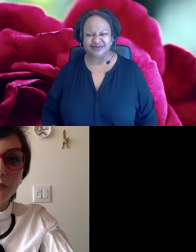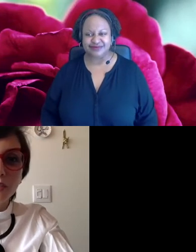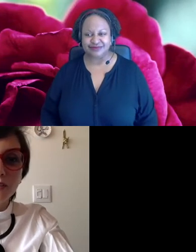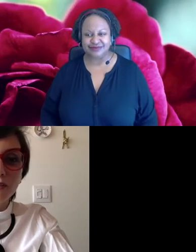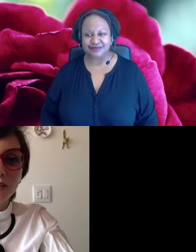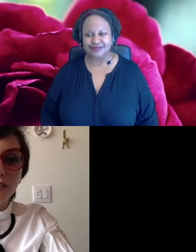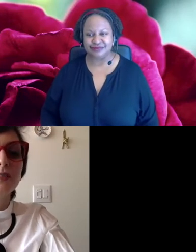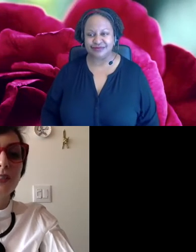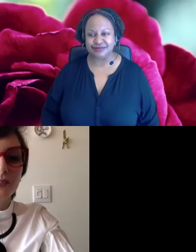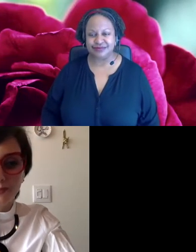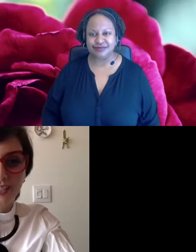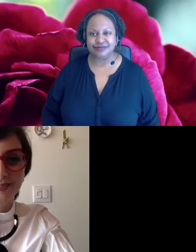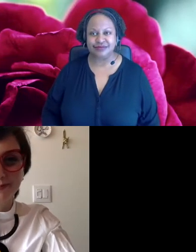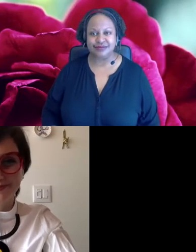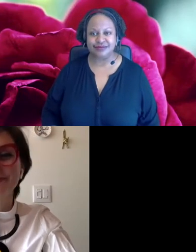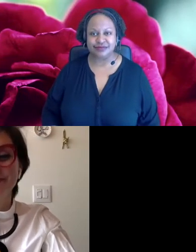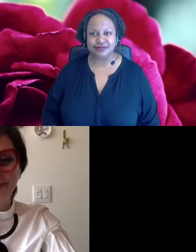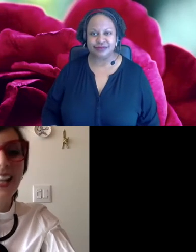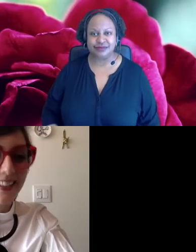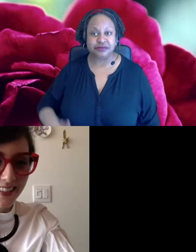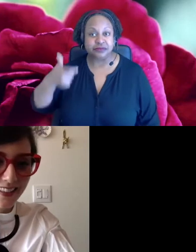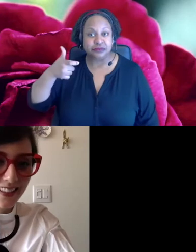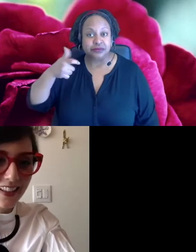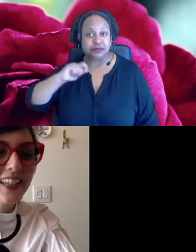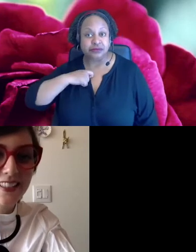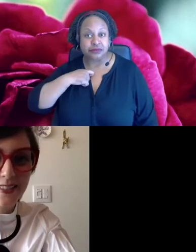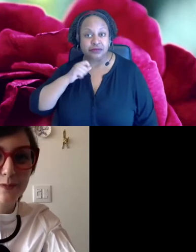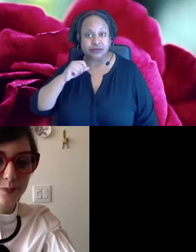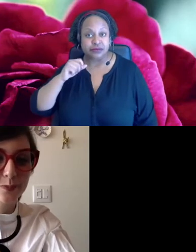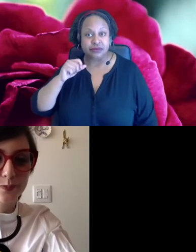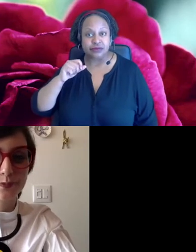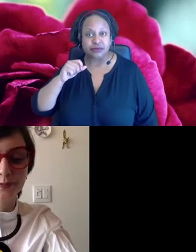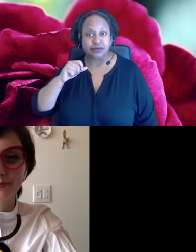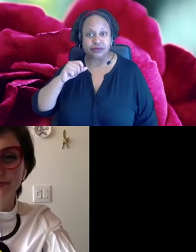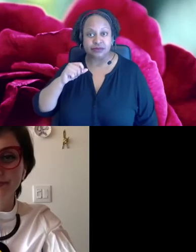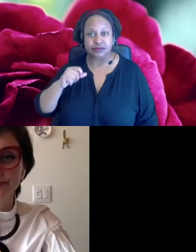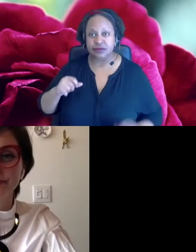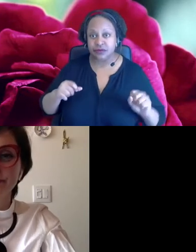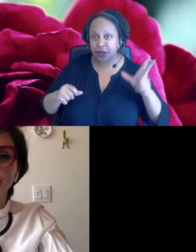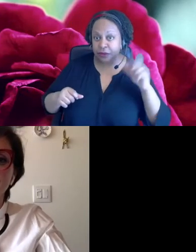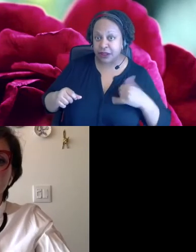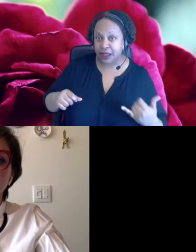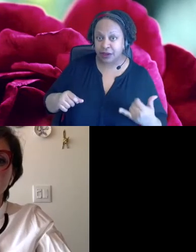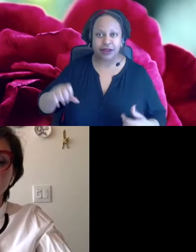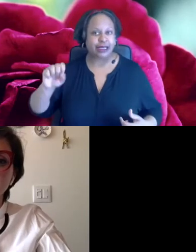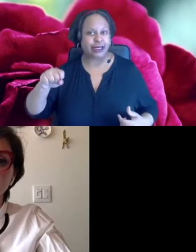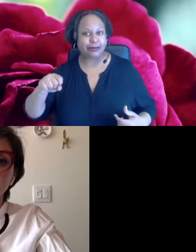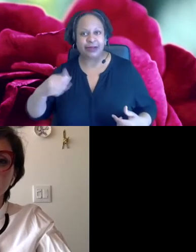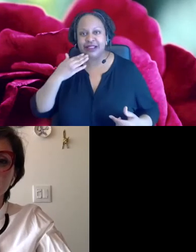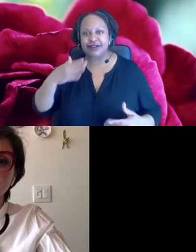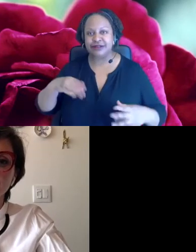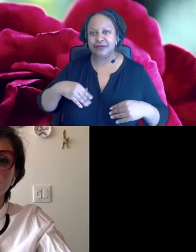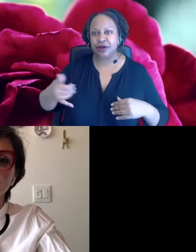You are muted. Hi, can you hear me now? Yes. Okay, thanks for taking my call. I'm Ross